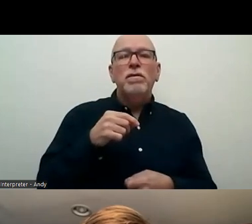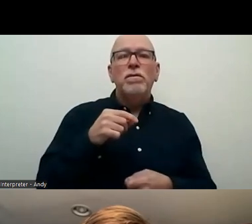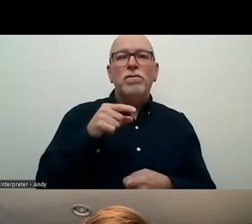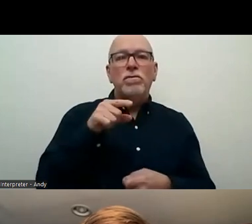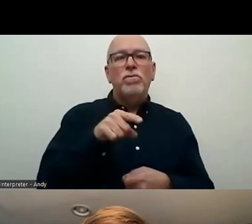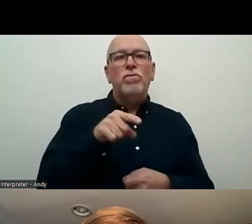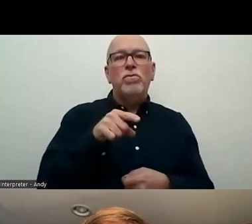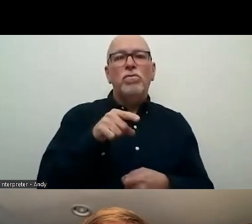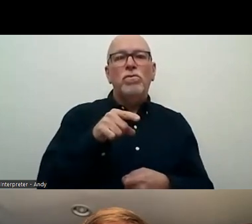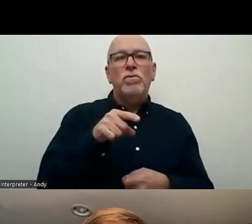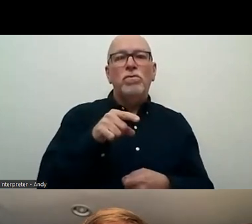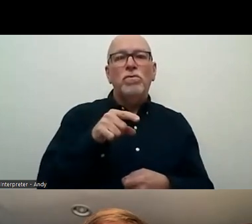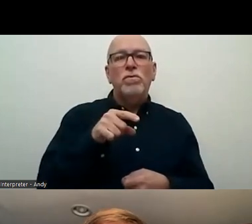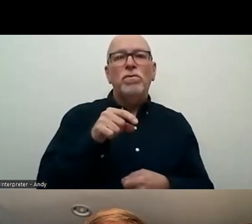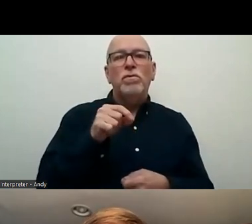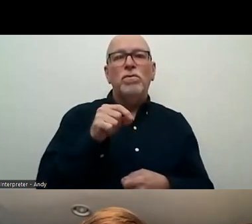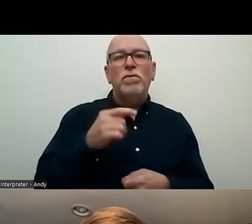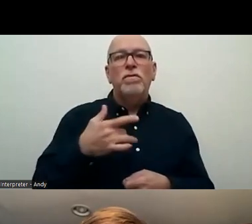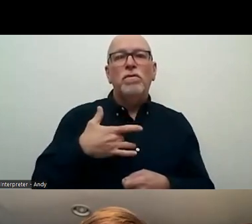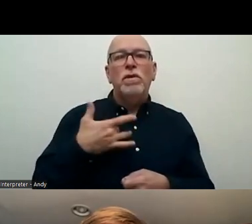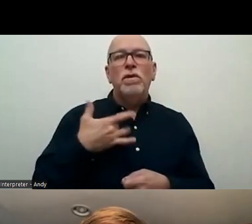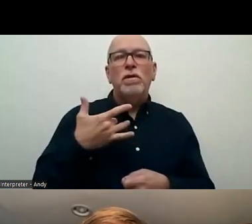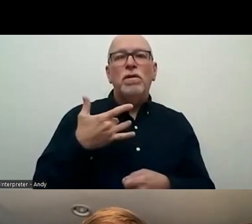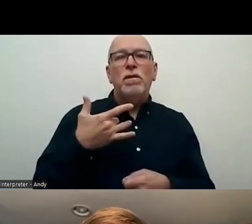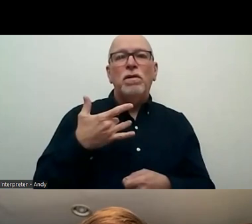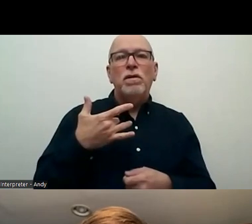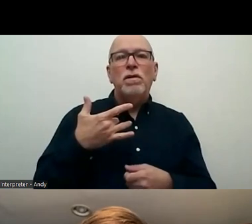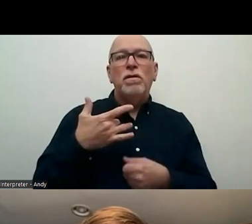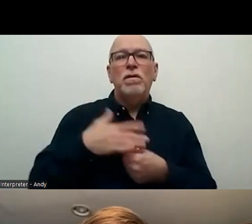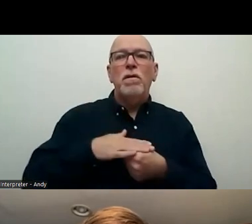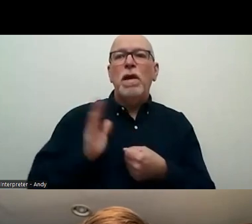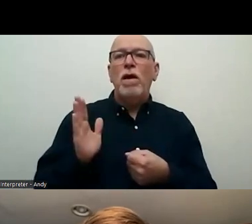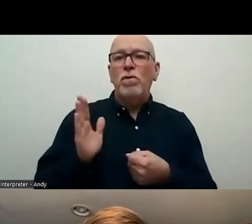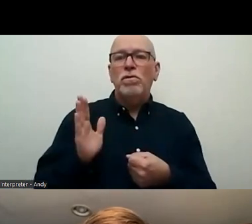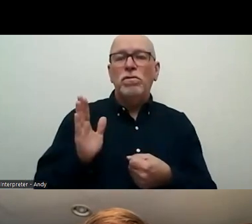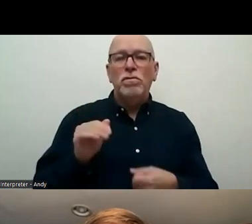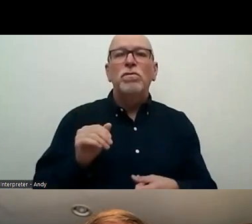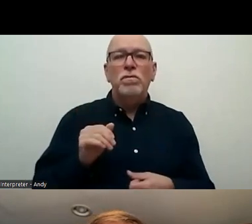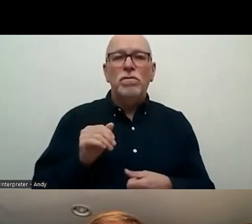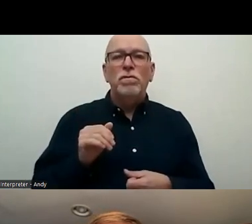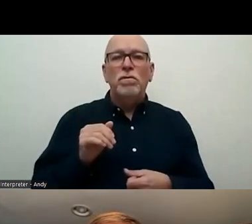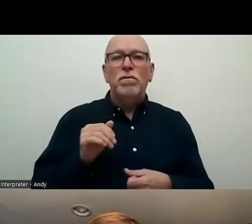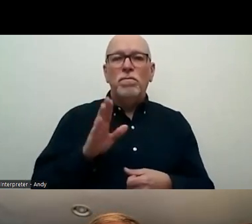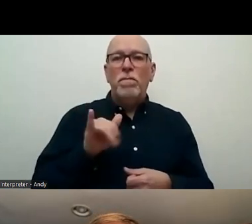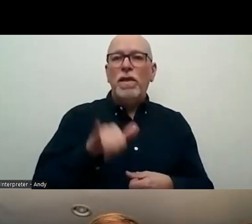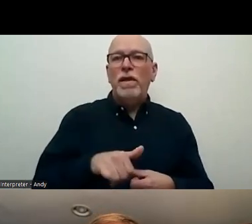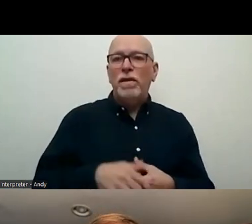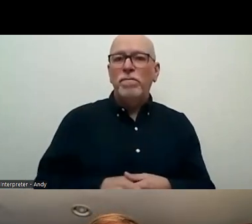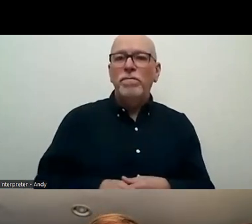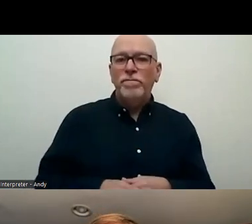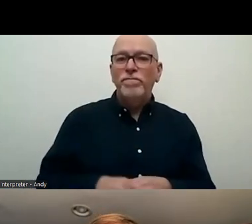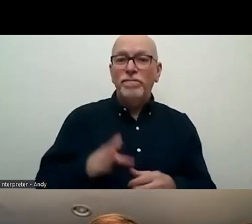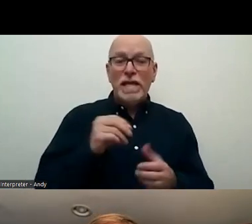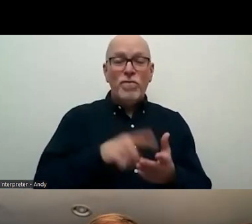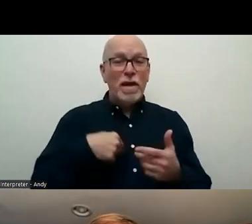you feel empowered by that and what